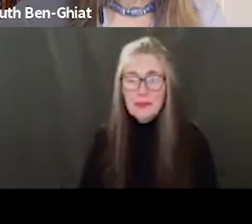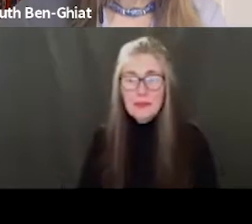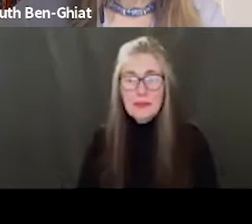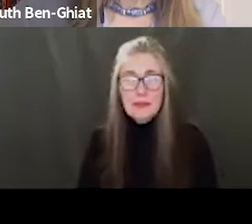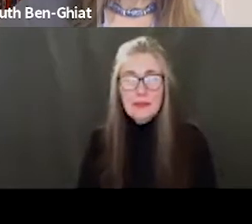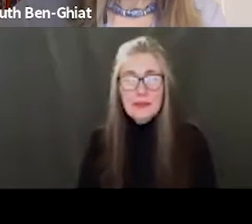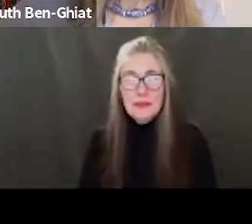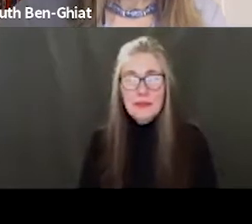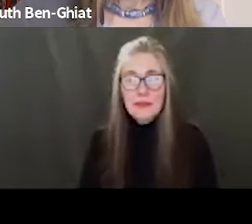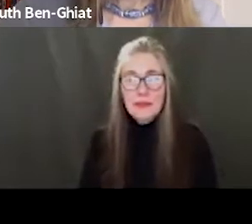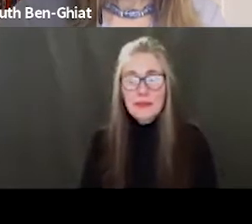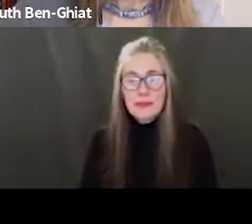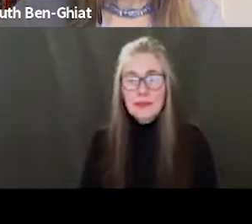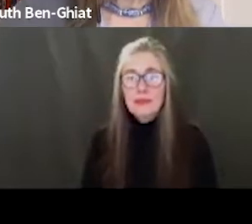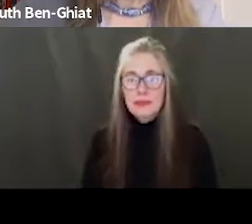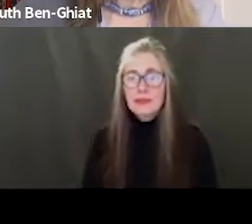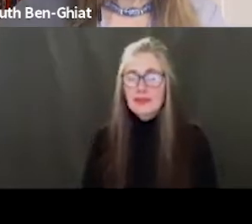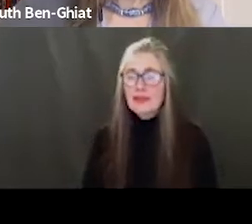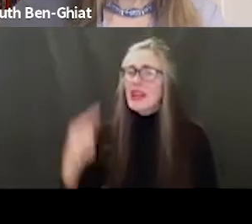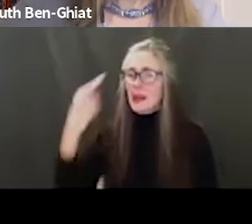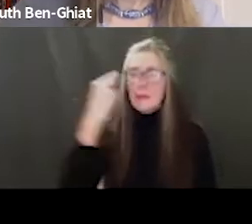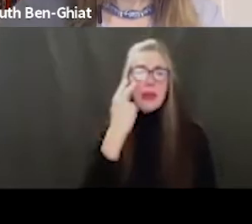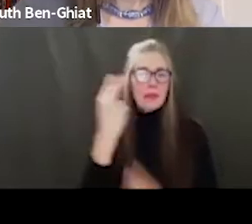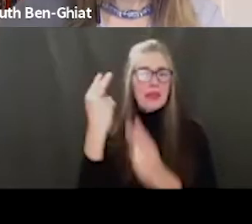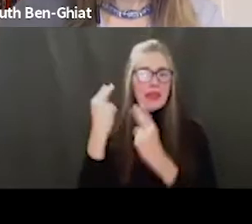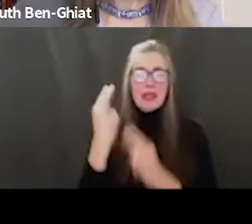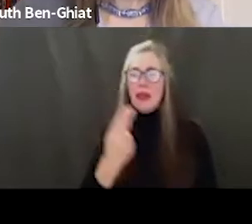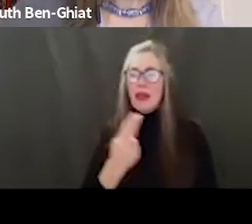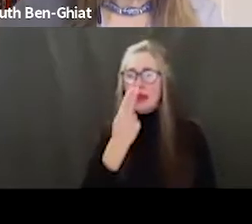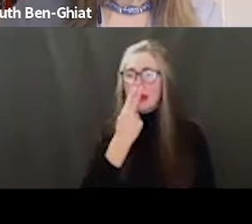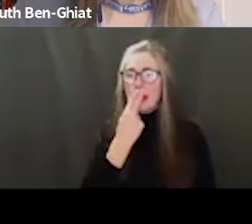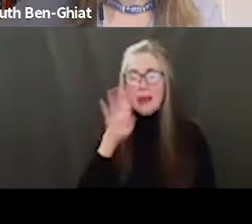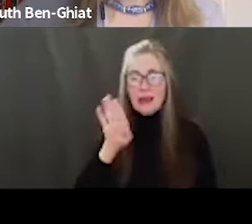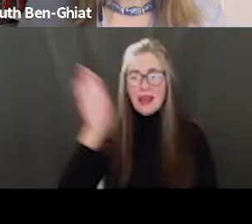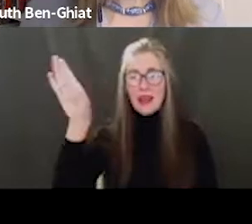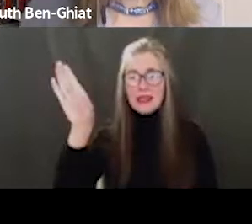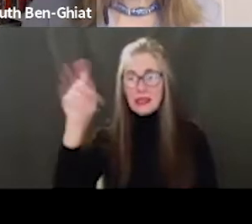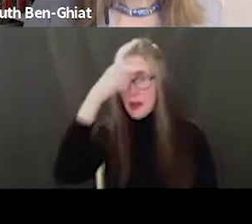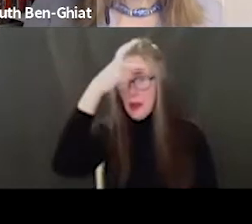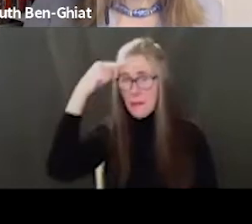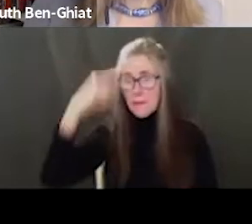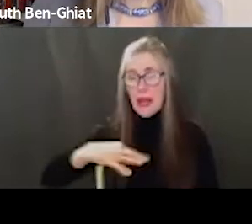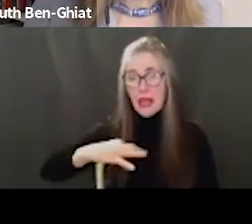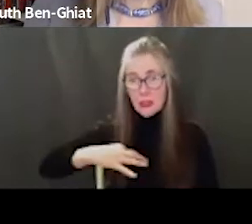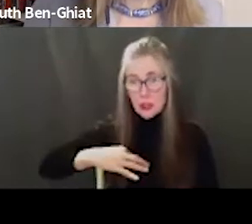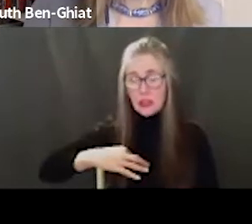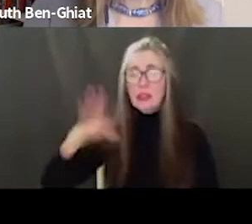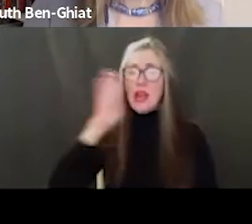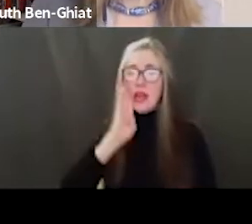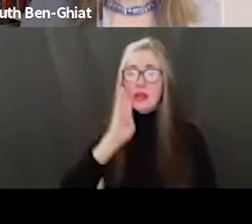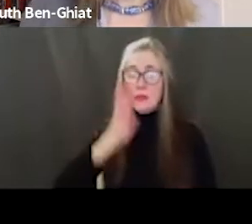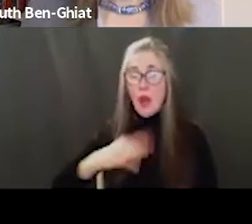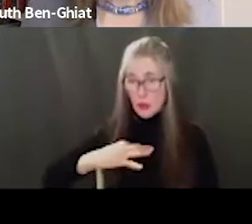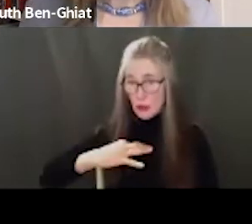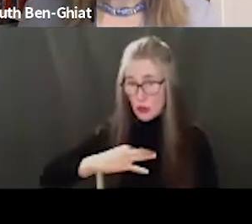I'm reminded of course, black shirts and brown shirts who use violence to defend their leader. And so here we have an insurgent, you've seen this